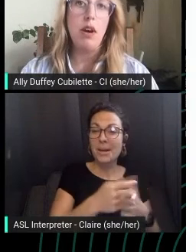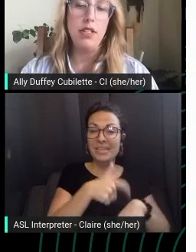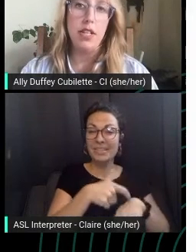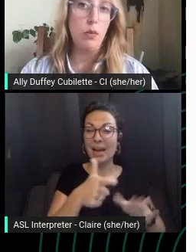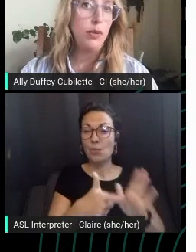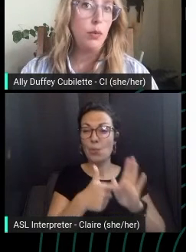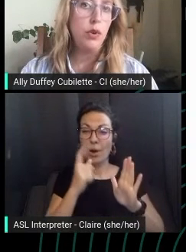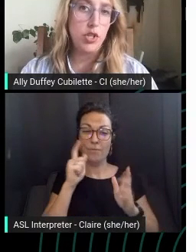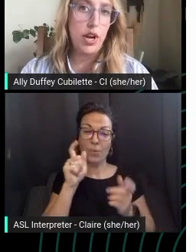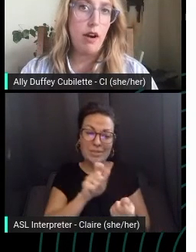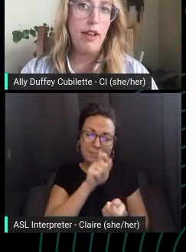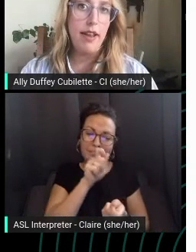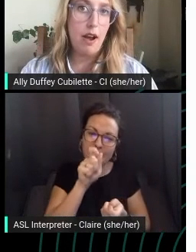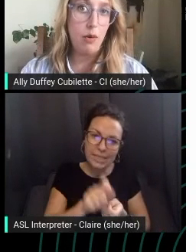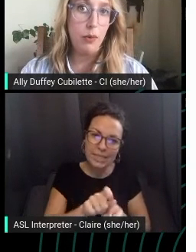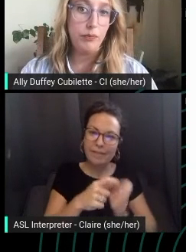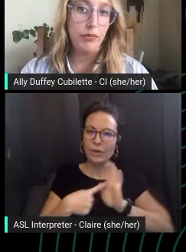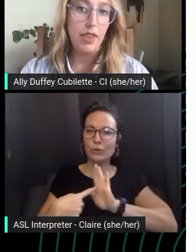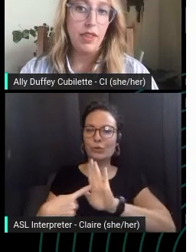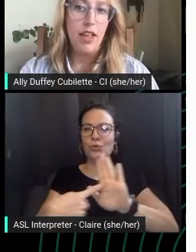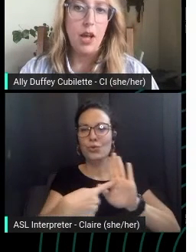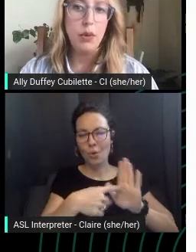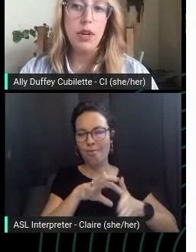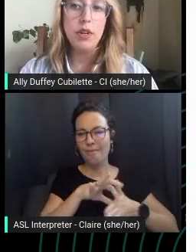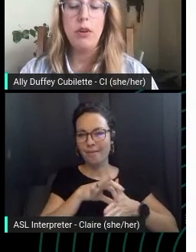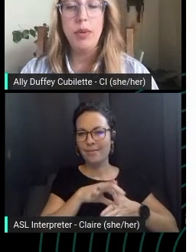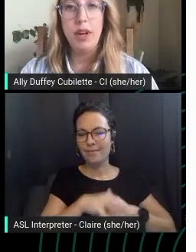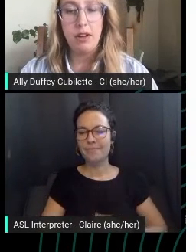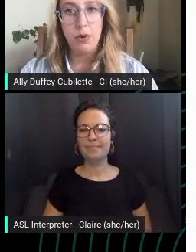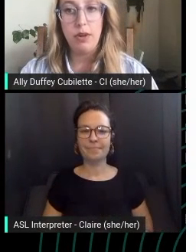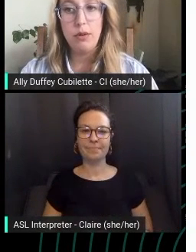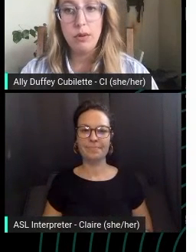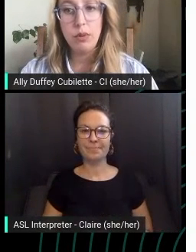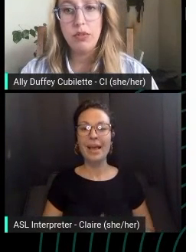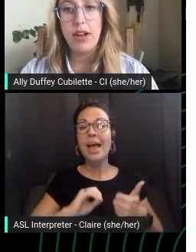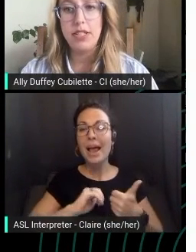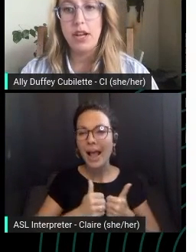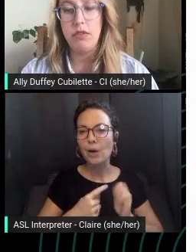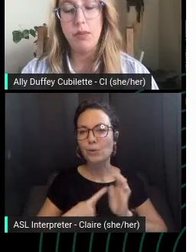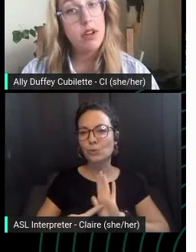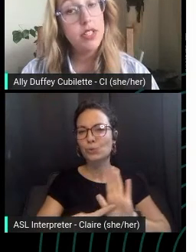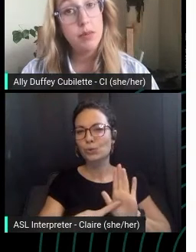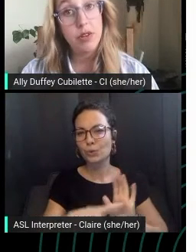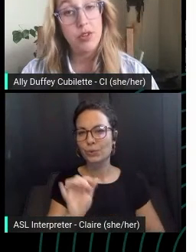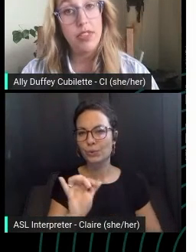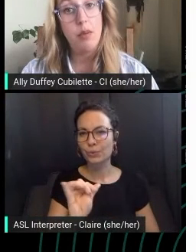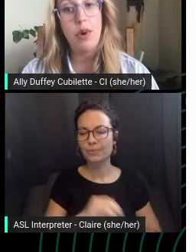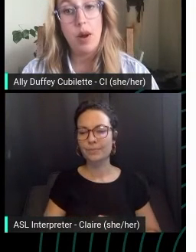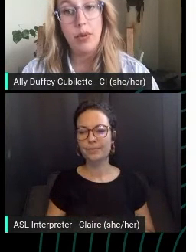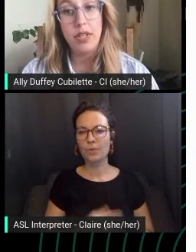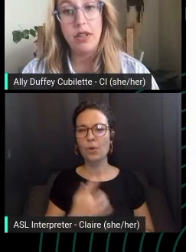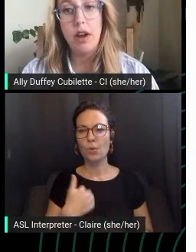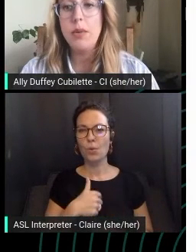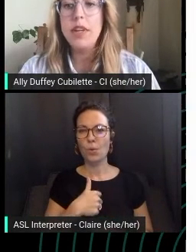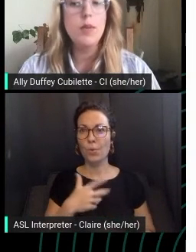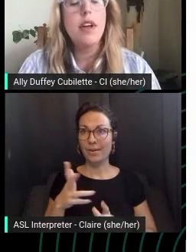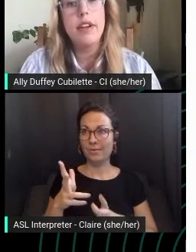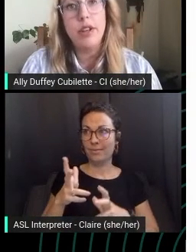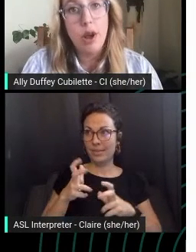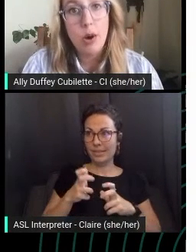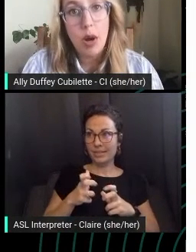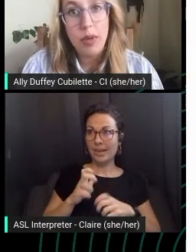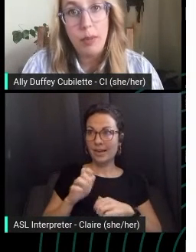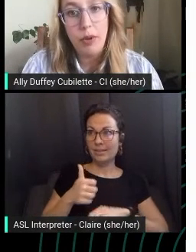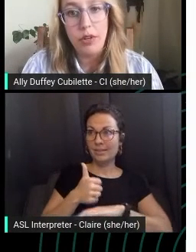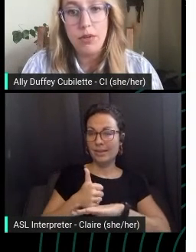determining what content we'll share and how. And we want to go beyond what Google provides out of the box to measure that properly. Otherwise, we're not